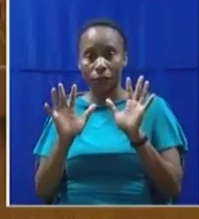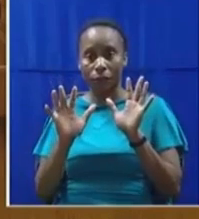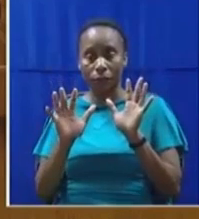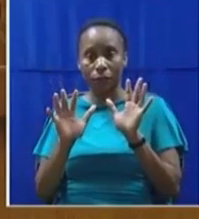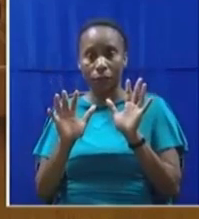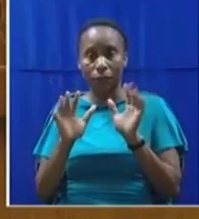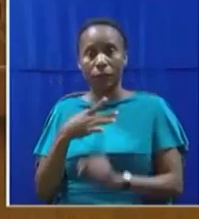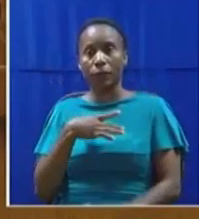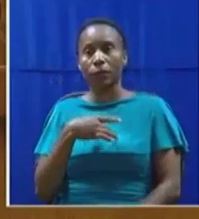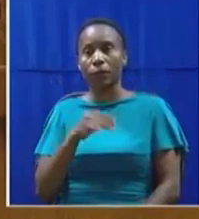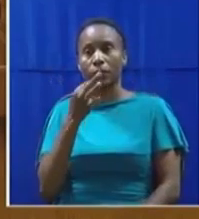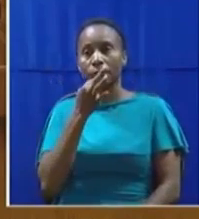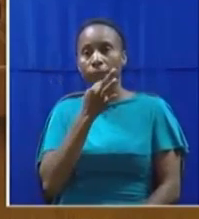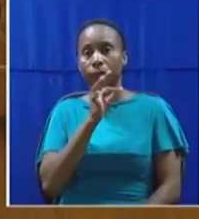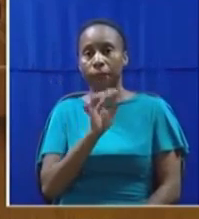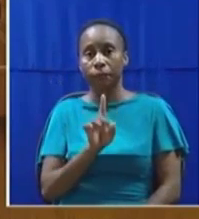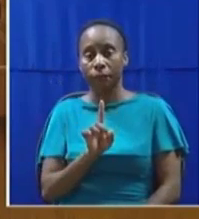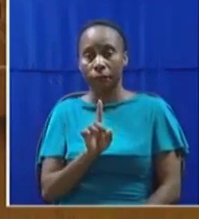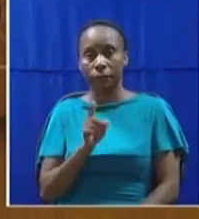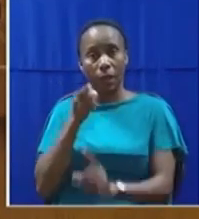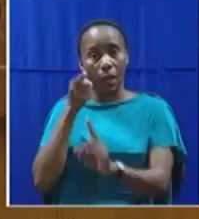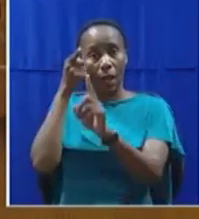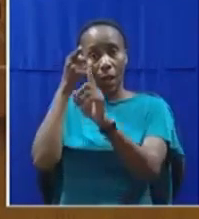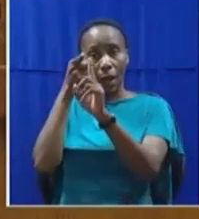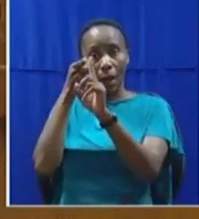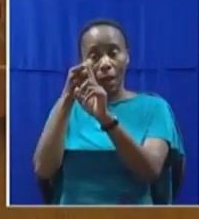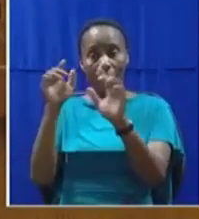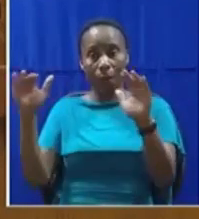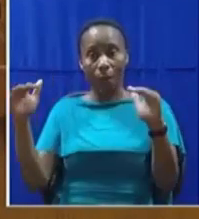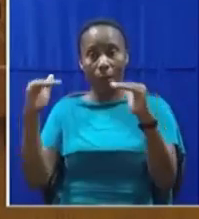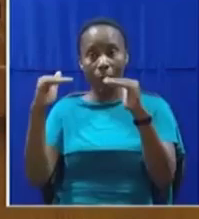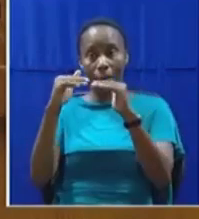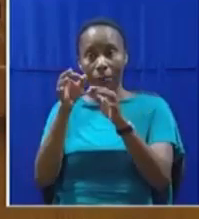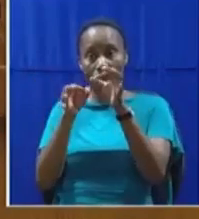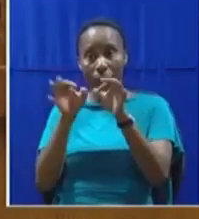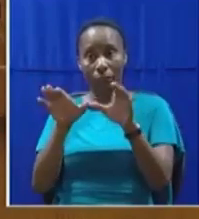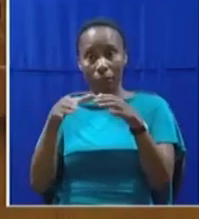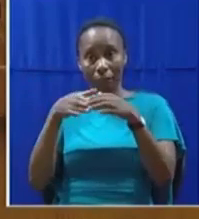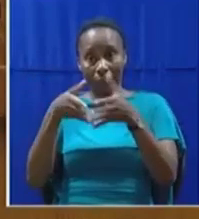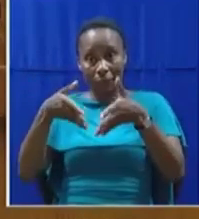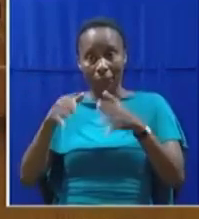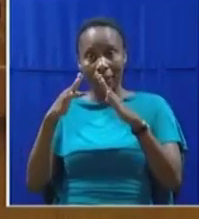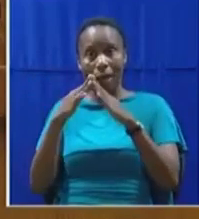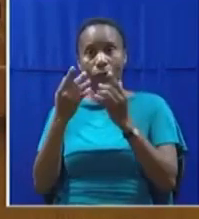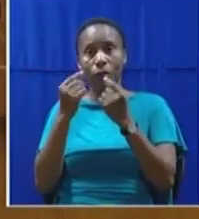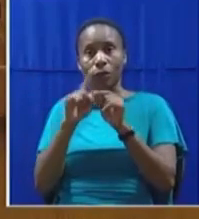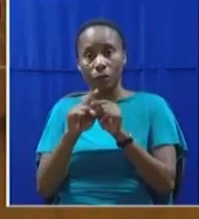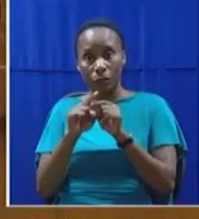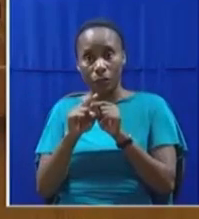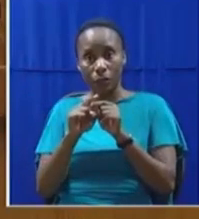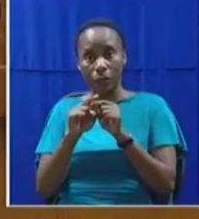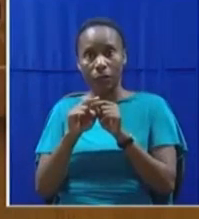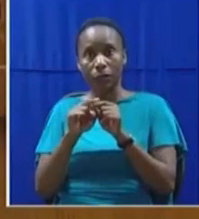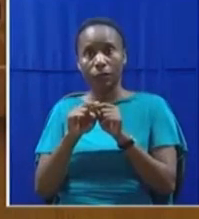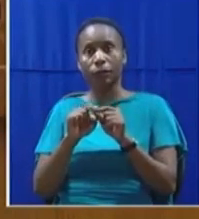would like to say the aim of the opposition in this House is to take over government and be the ruling